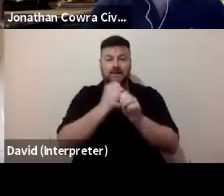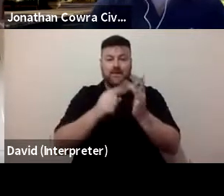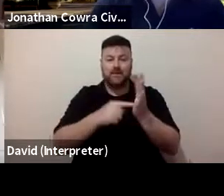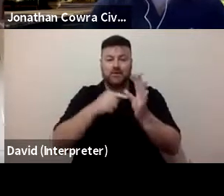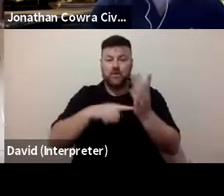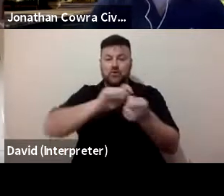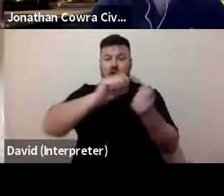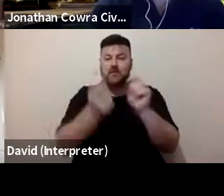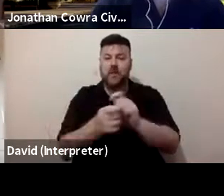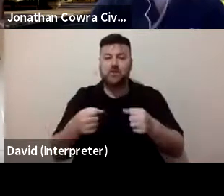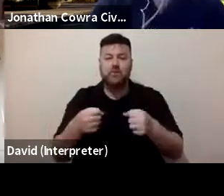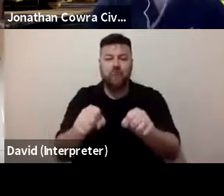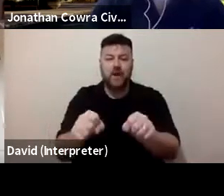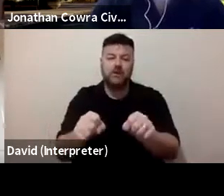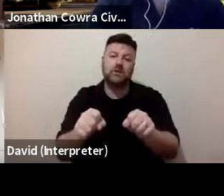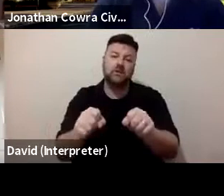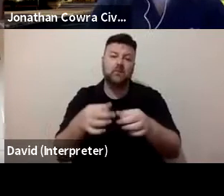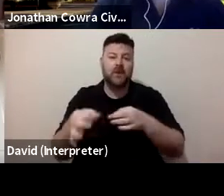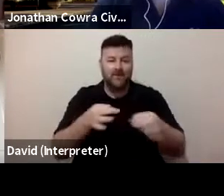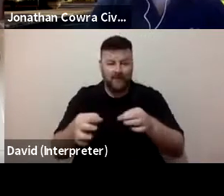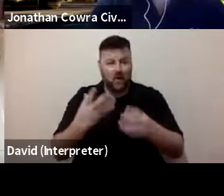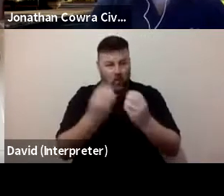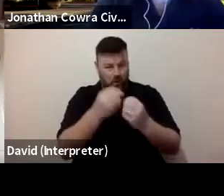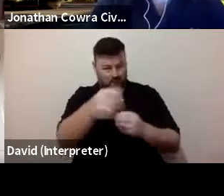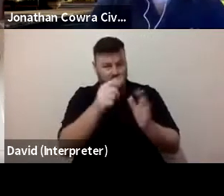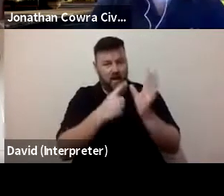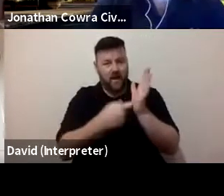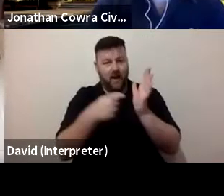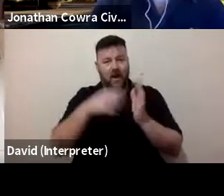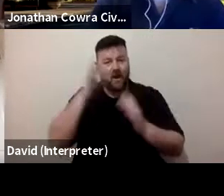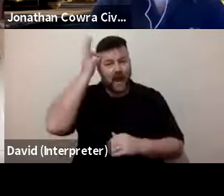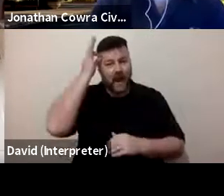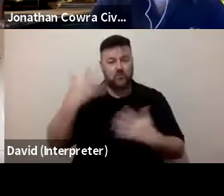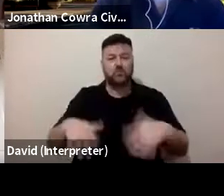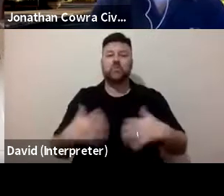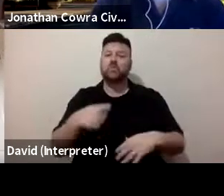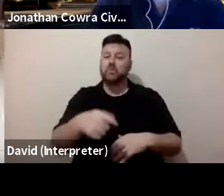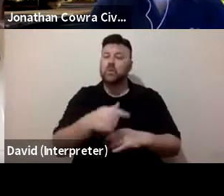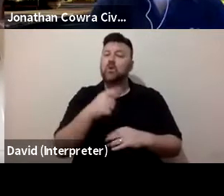been incredibly insightful. I think, you know, there's really, from my mind, there's really kind of,